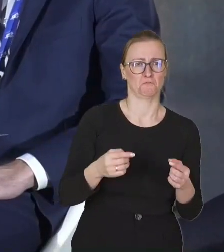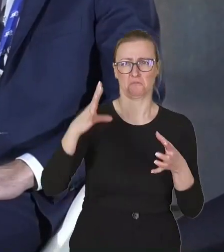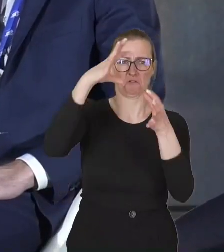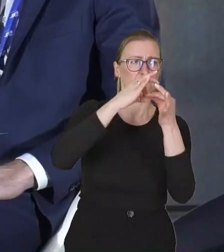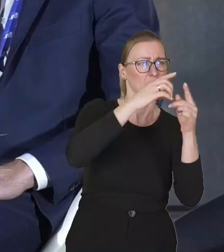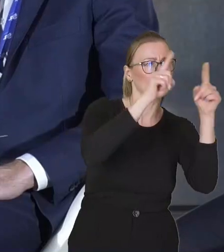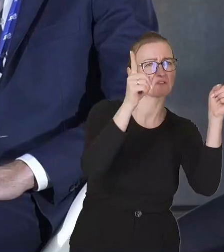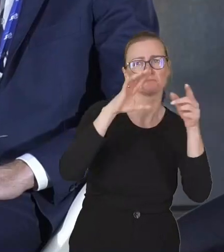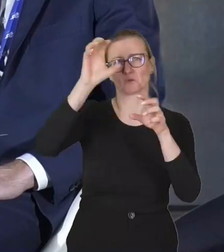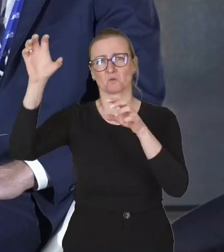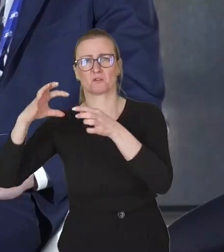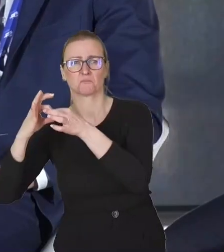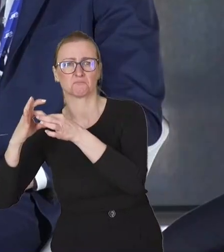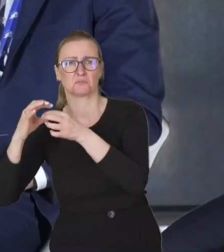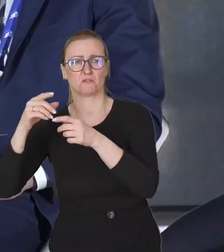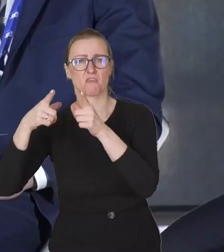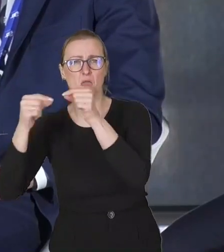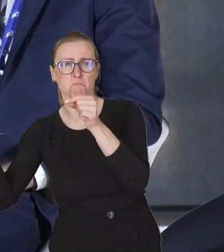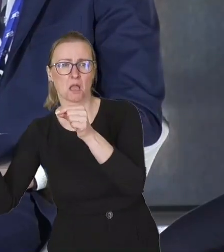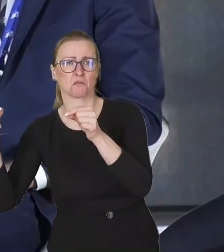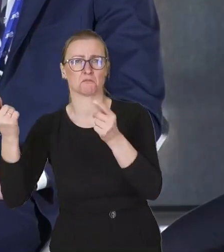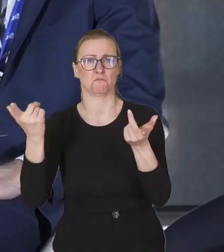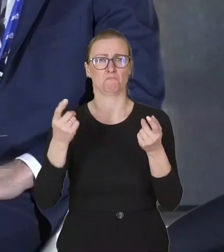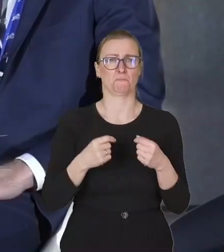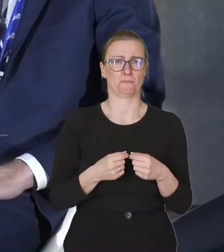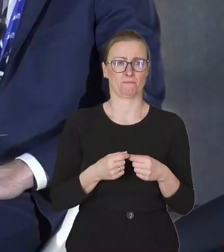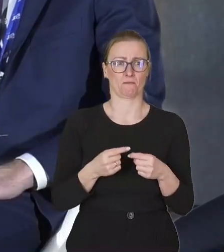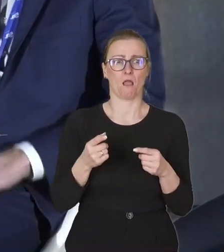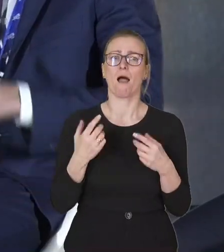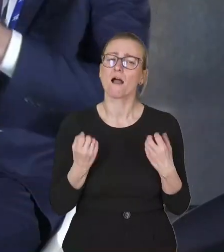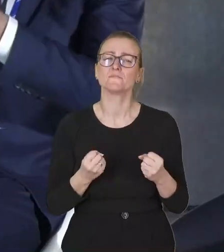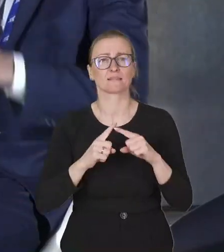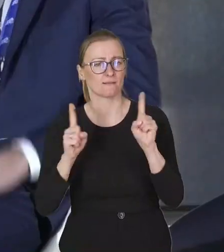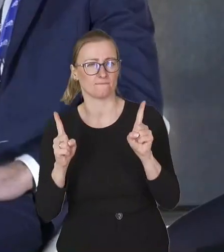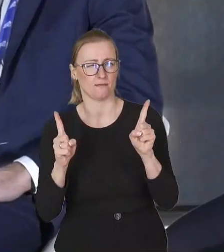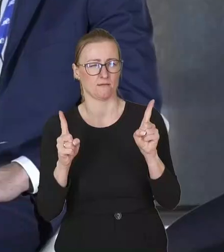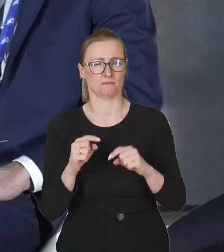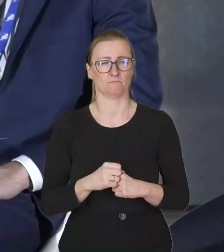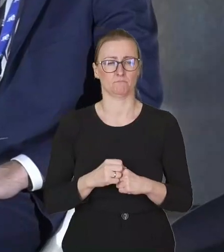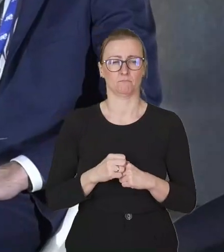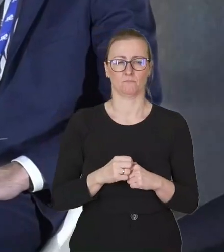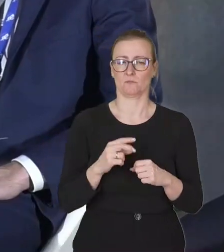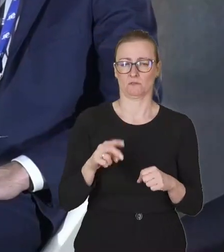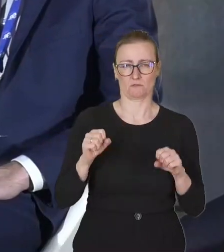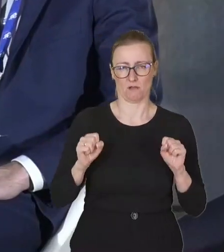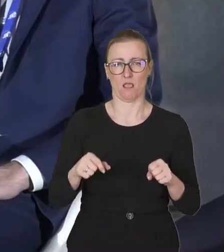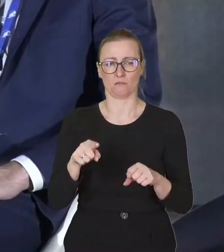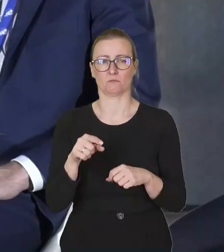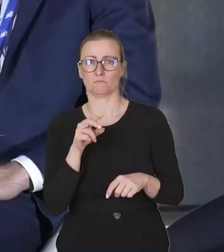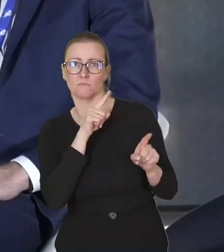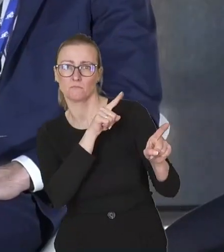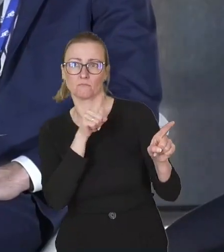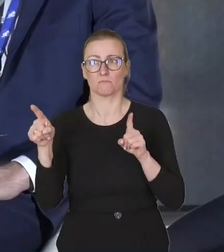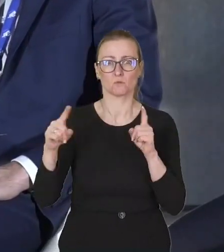important. We really need to find resources to support those, Olympic regions.